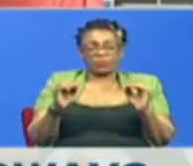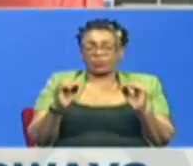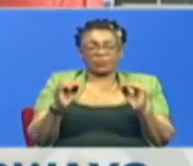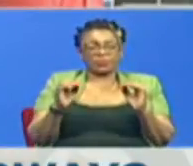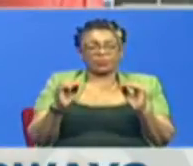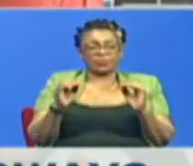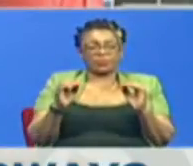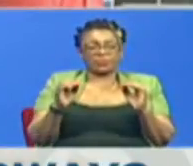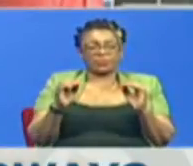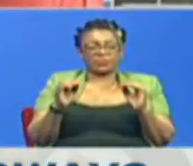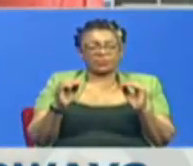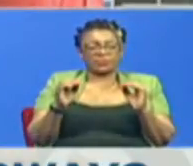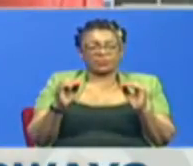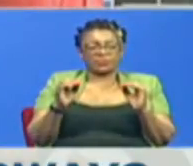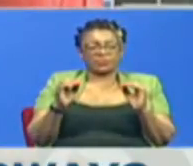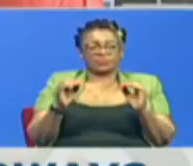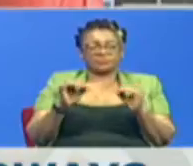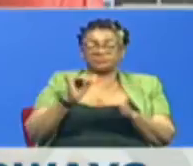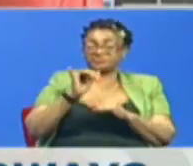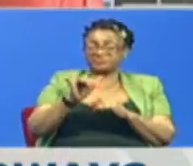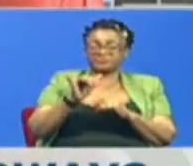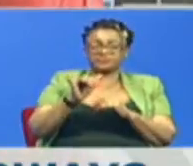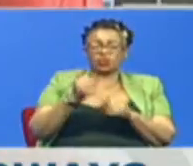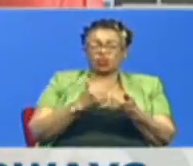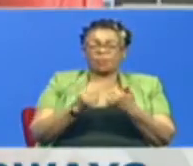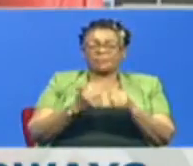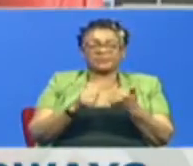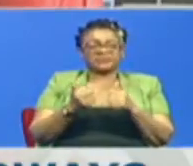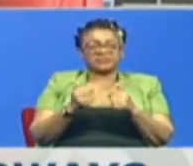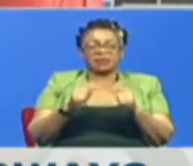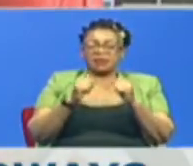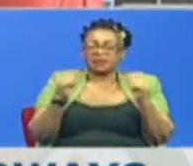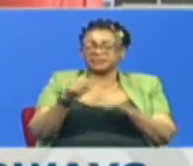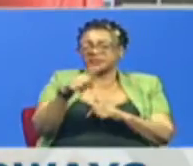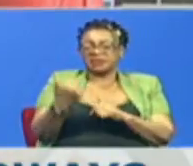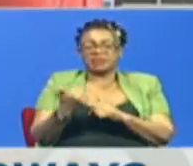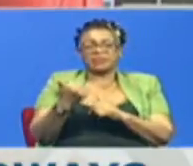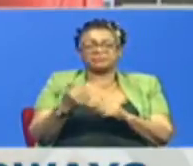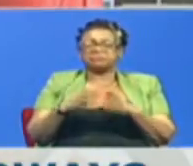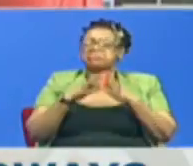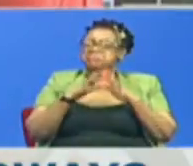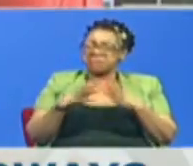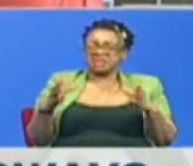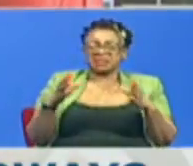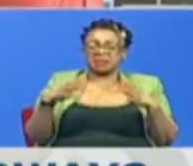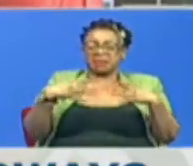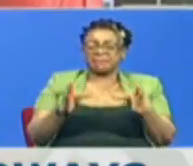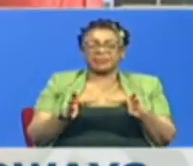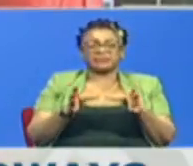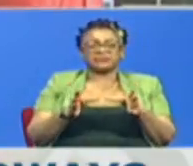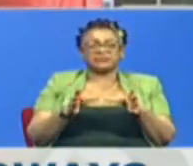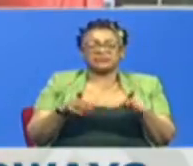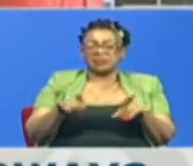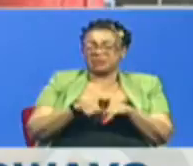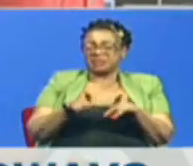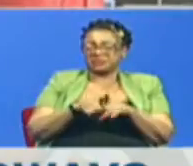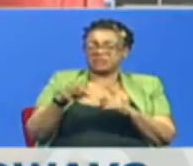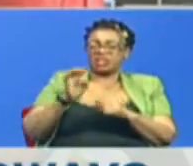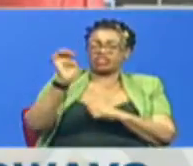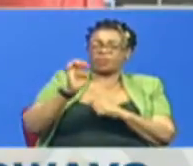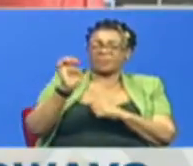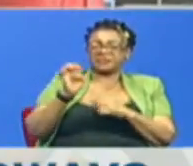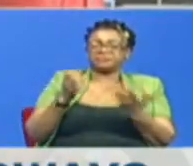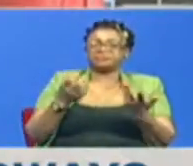it? It is competing against other big players like Ethiopian Air,